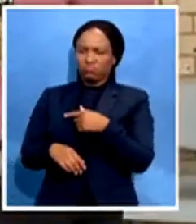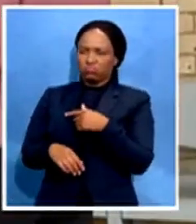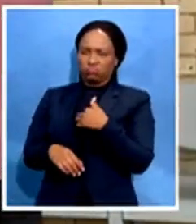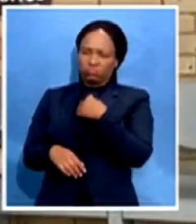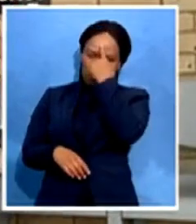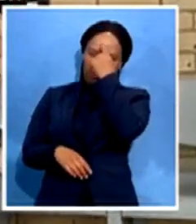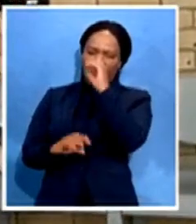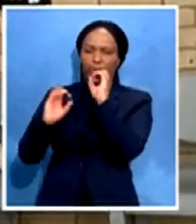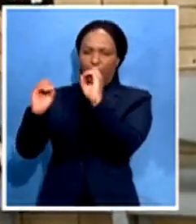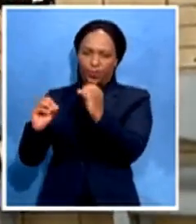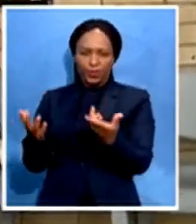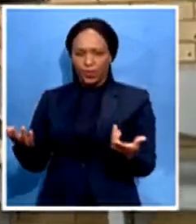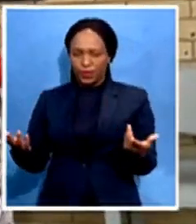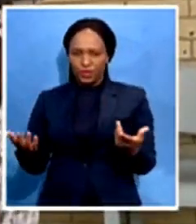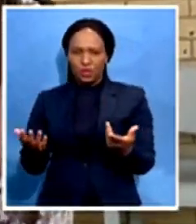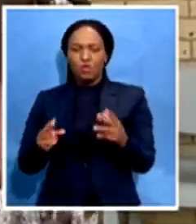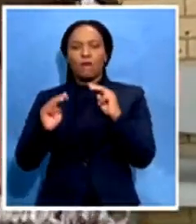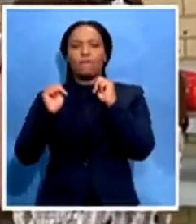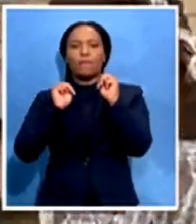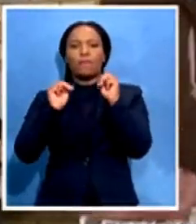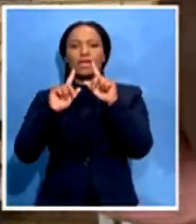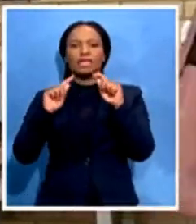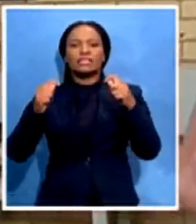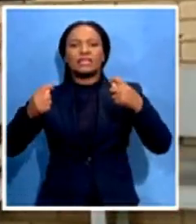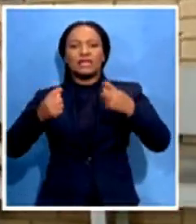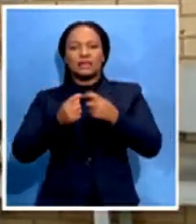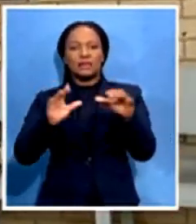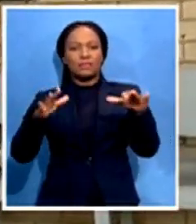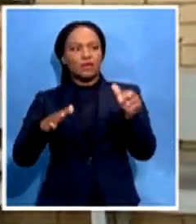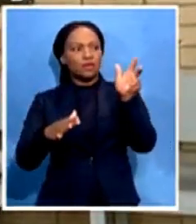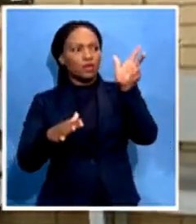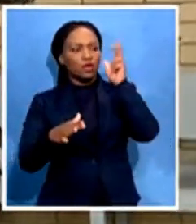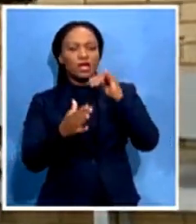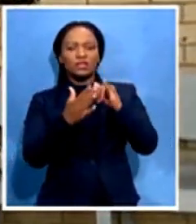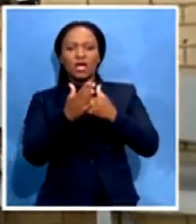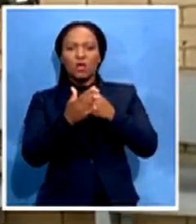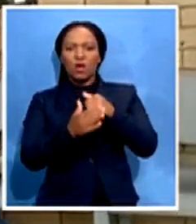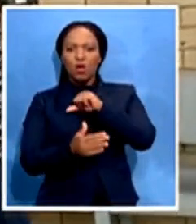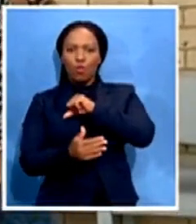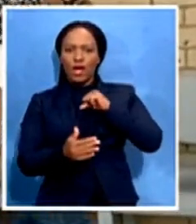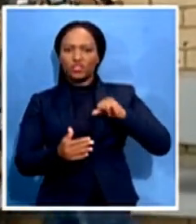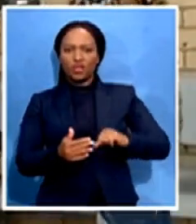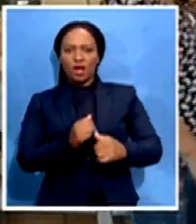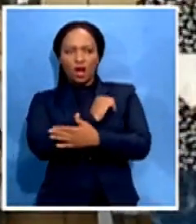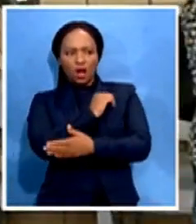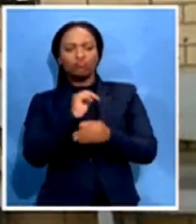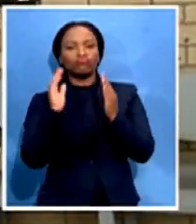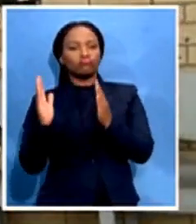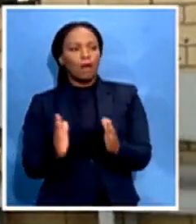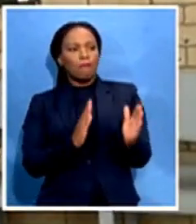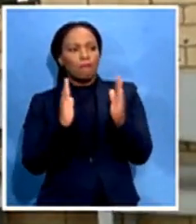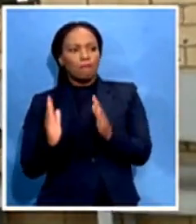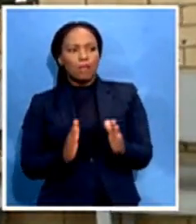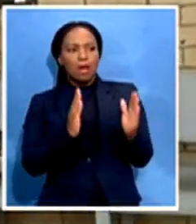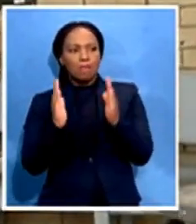January, February. As we heard about the cases in China, we'd been preparing for that eventuality. And I'll be honest when I say that